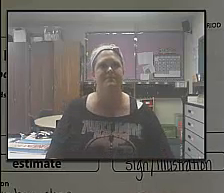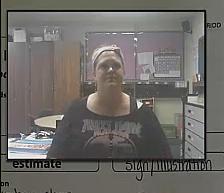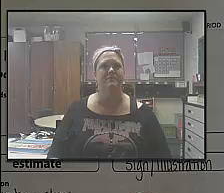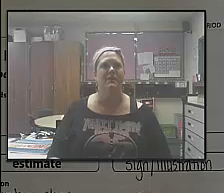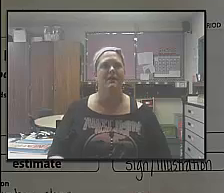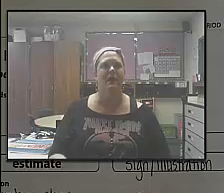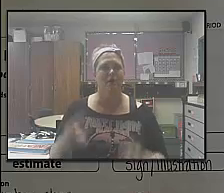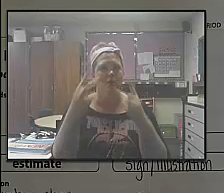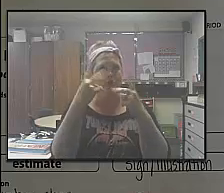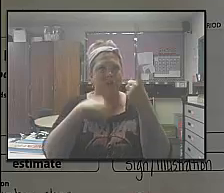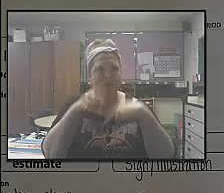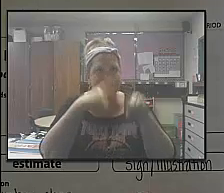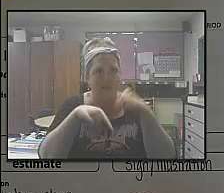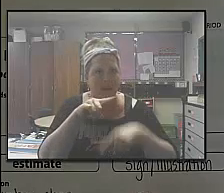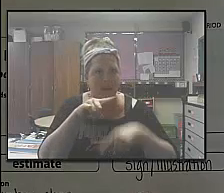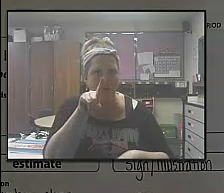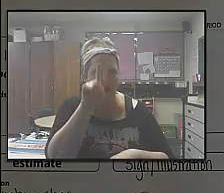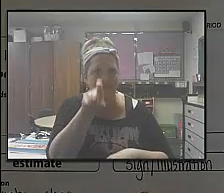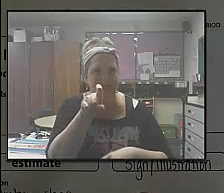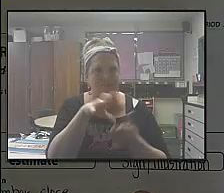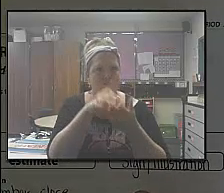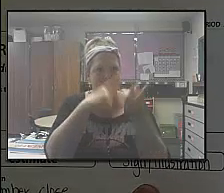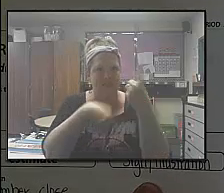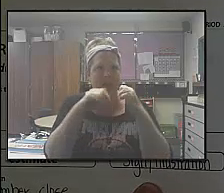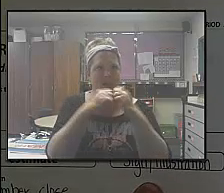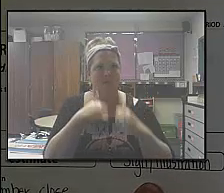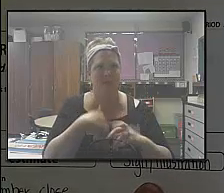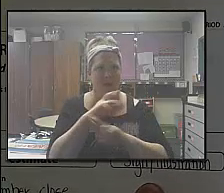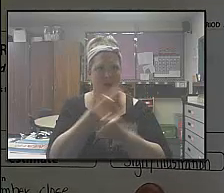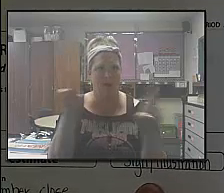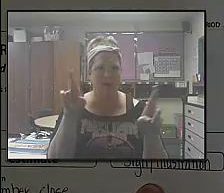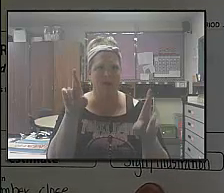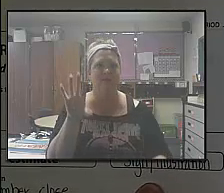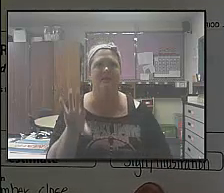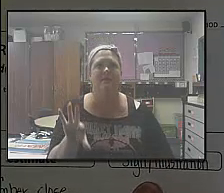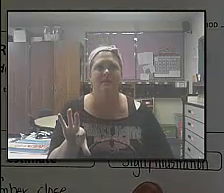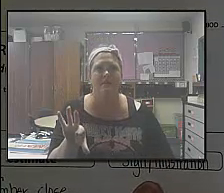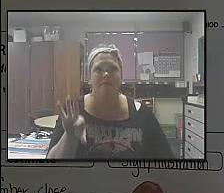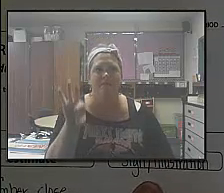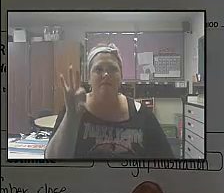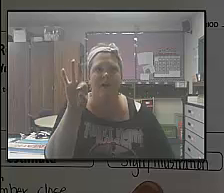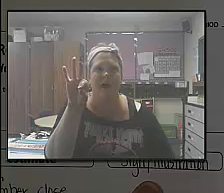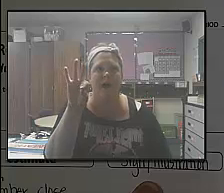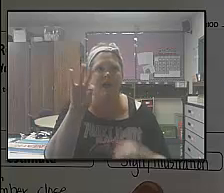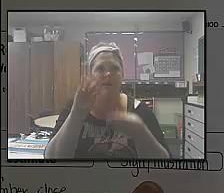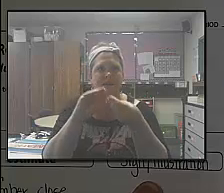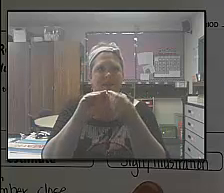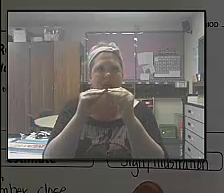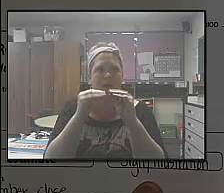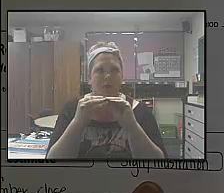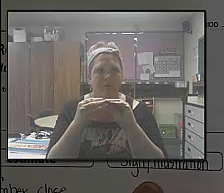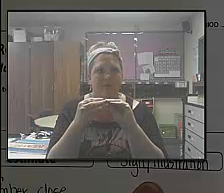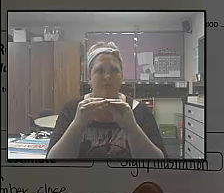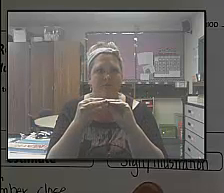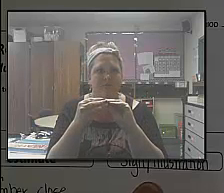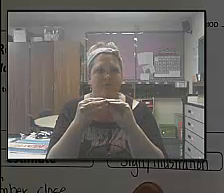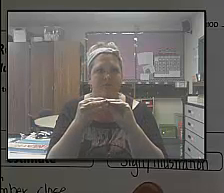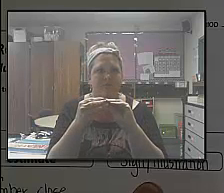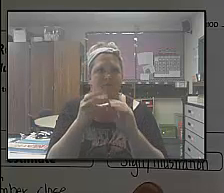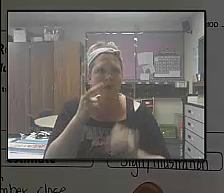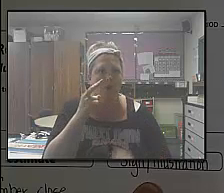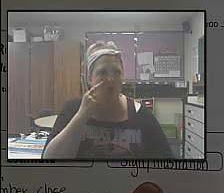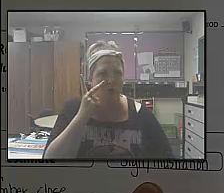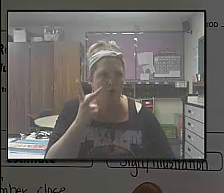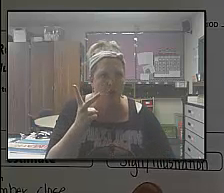1 more. Hey, look at me sign it. You guys need to sign it with me. Are you ready? Decimals. Sign the number. The